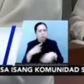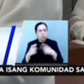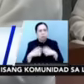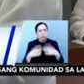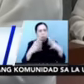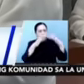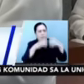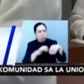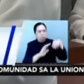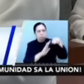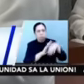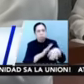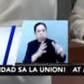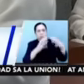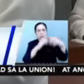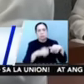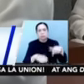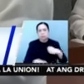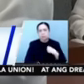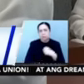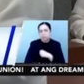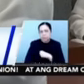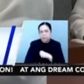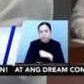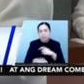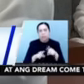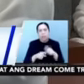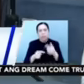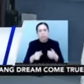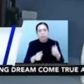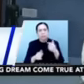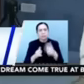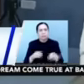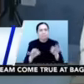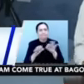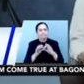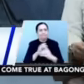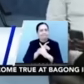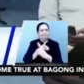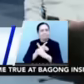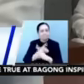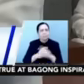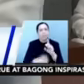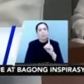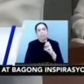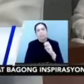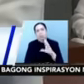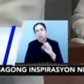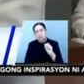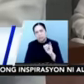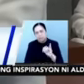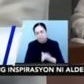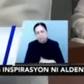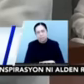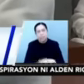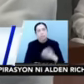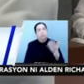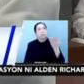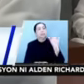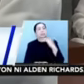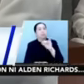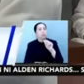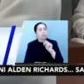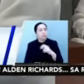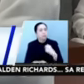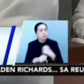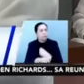powers of this institution as the country's last bastion of democracy. In January, we fought against